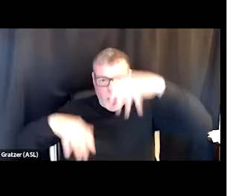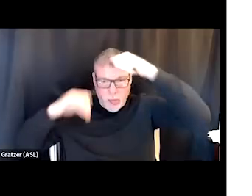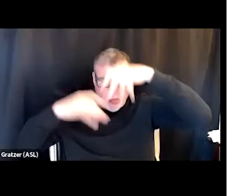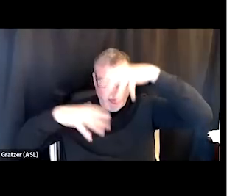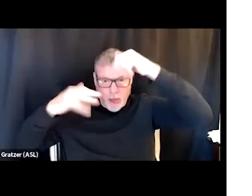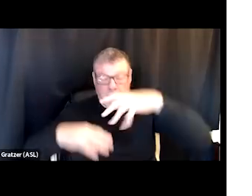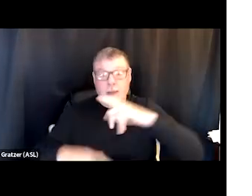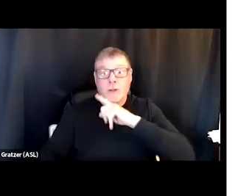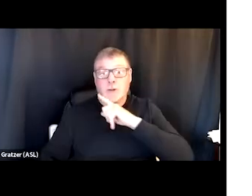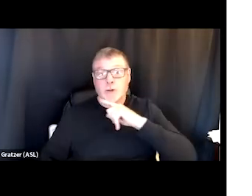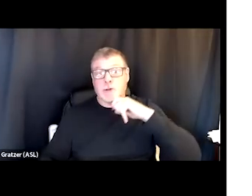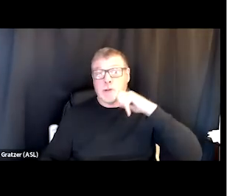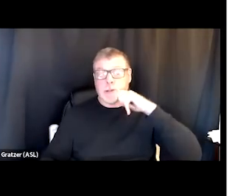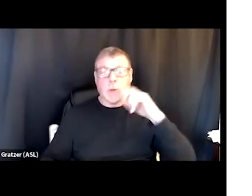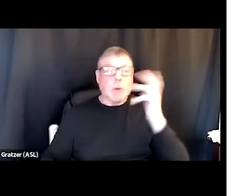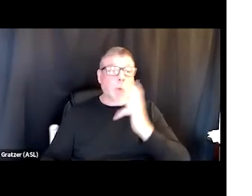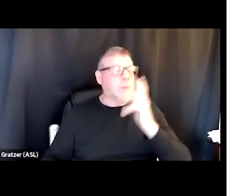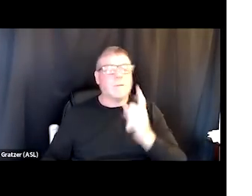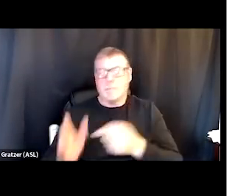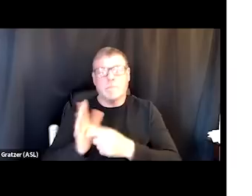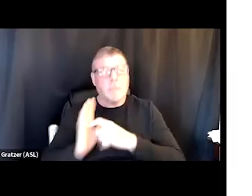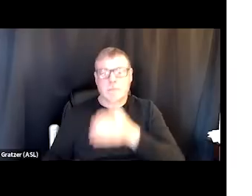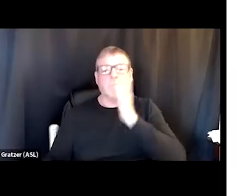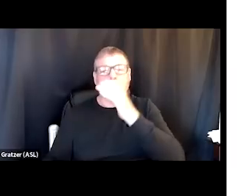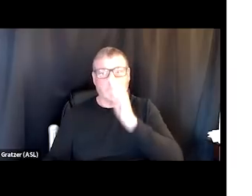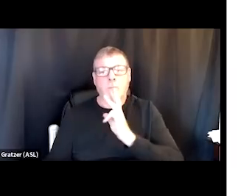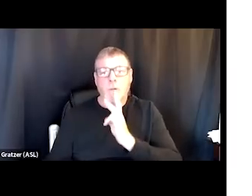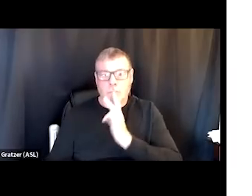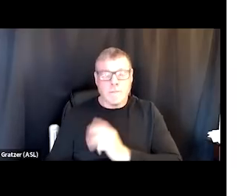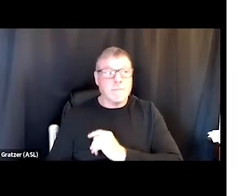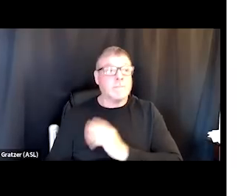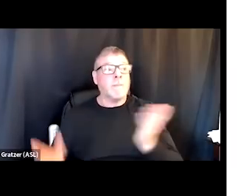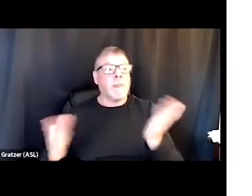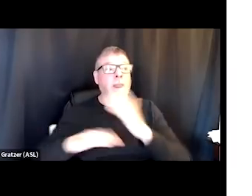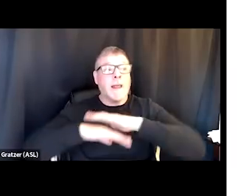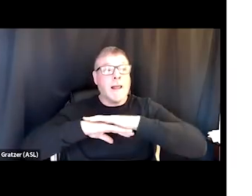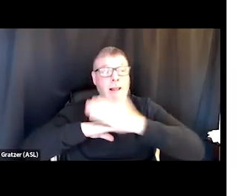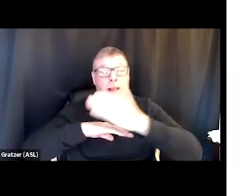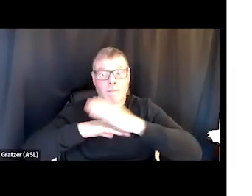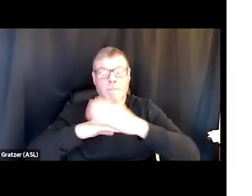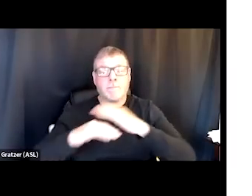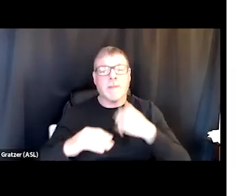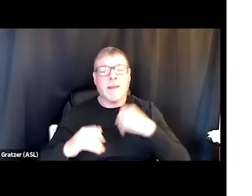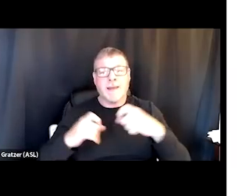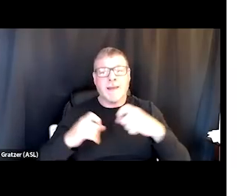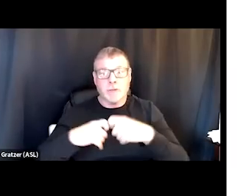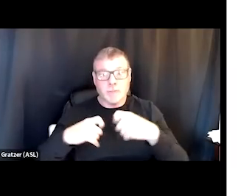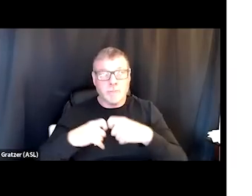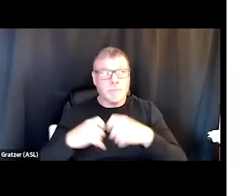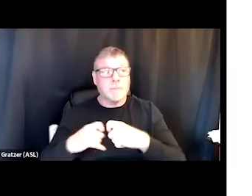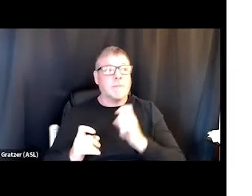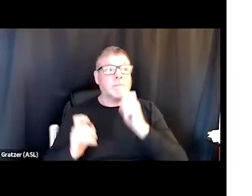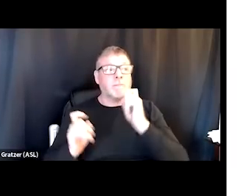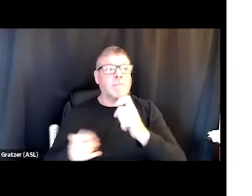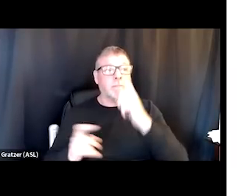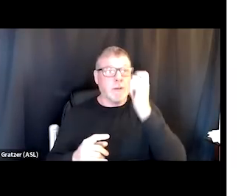their dehydration. It's a must. We also bring our laptops and phones. That way I can charge and phones to get them connected to